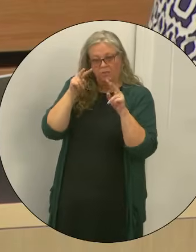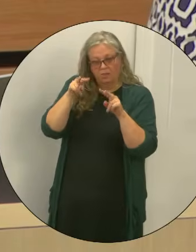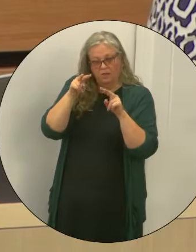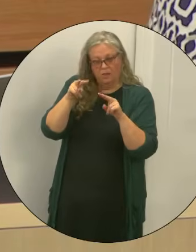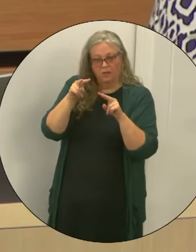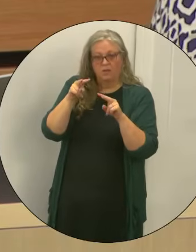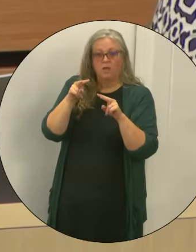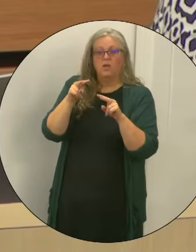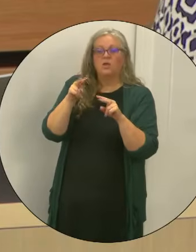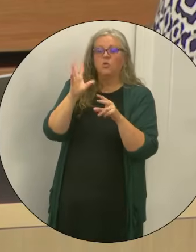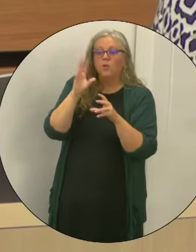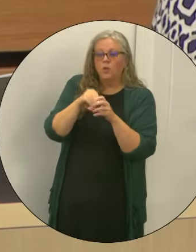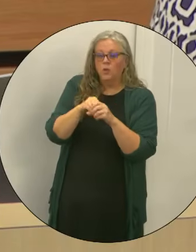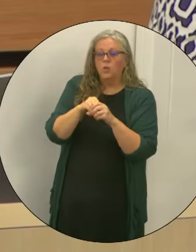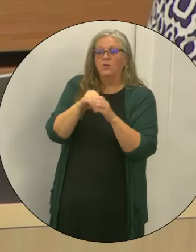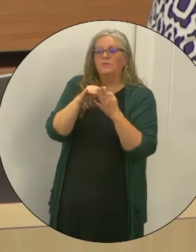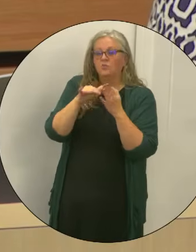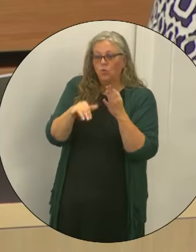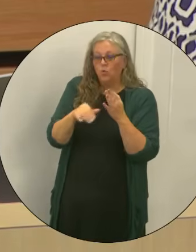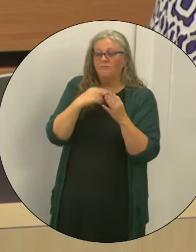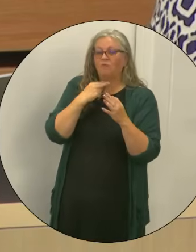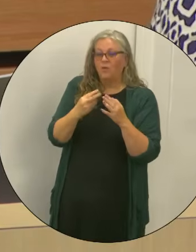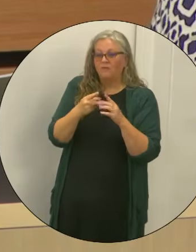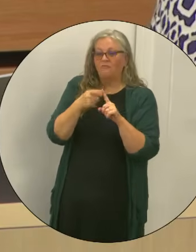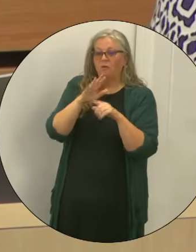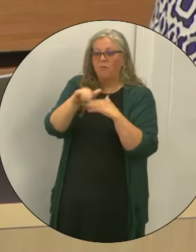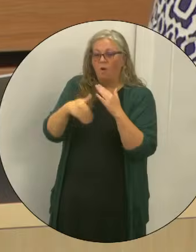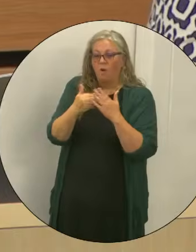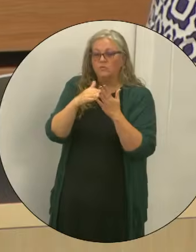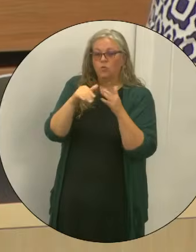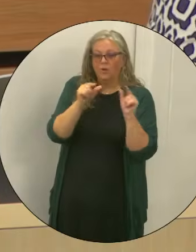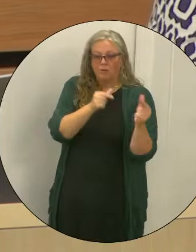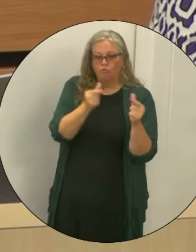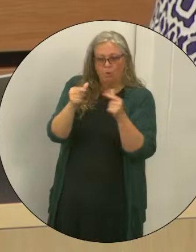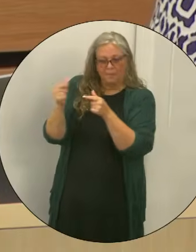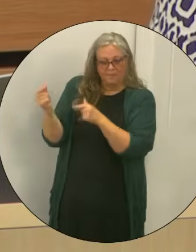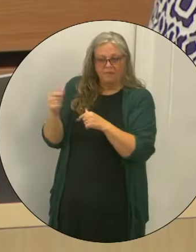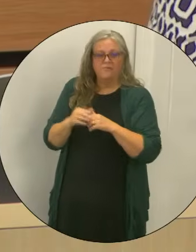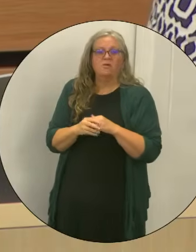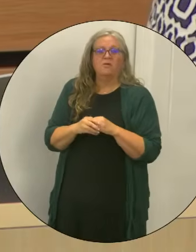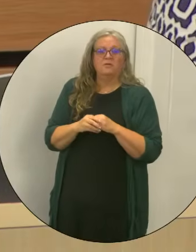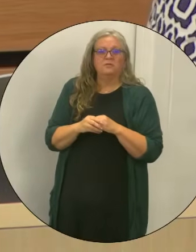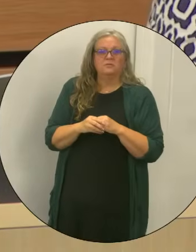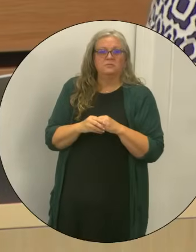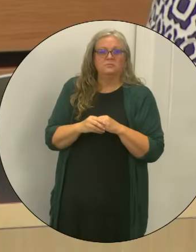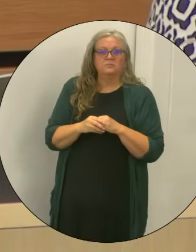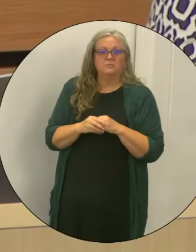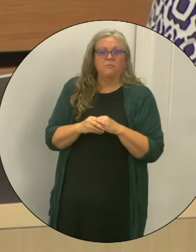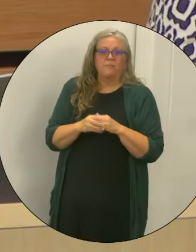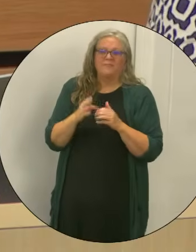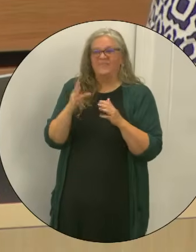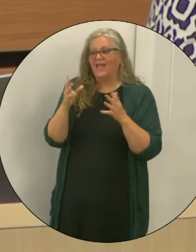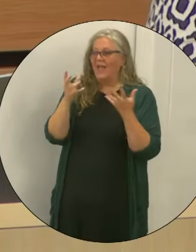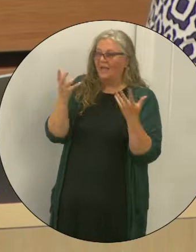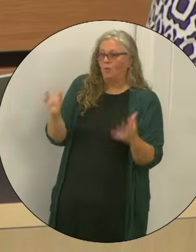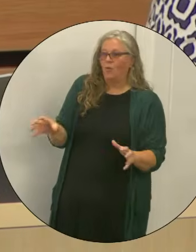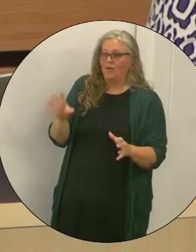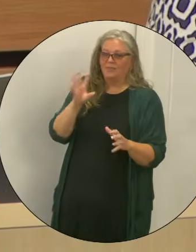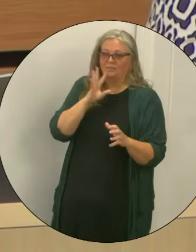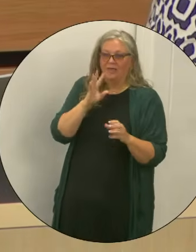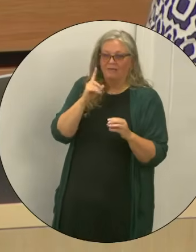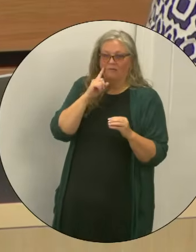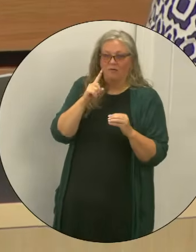include student voice from all student groups. Part of it, I think that, I don't want to speak for all,